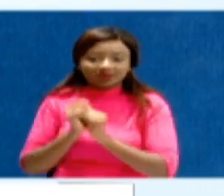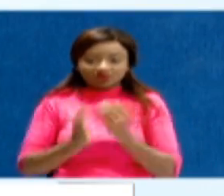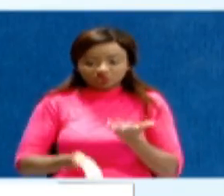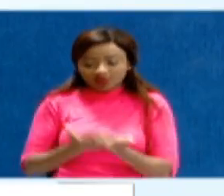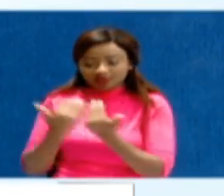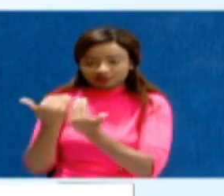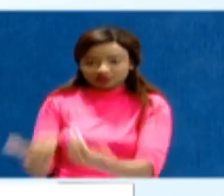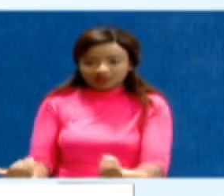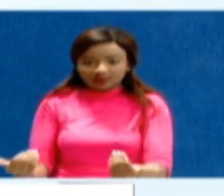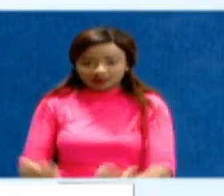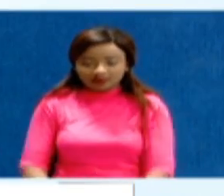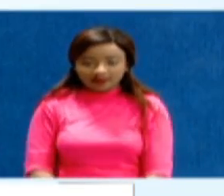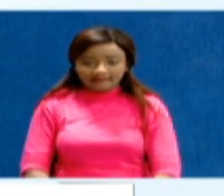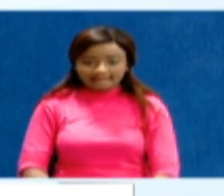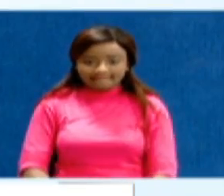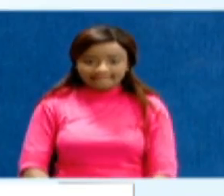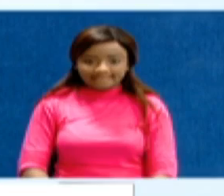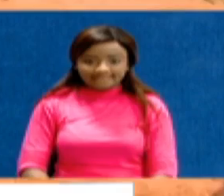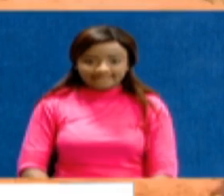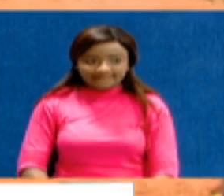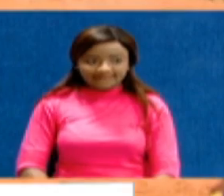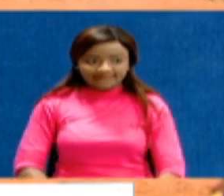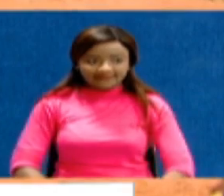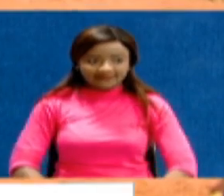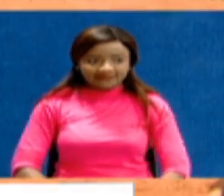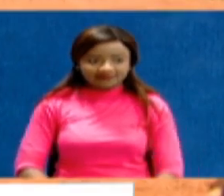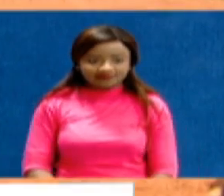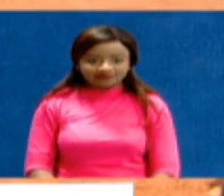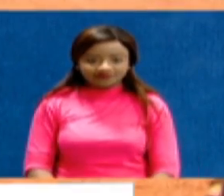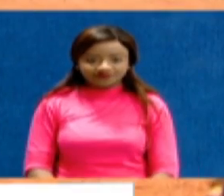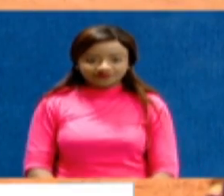Makori Ongechi, Runinga ya Citizen.